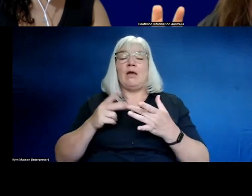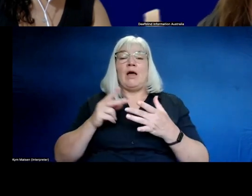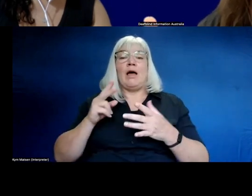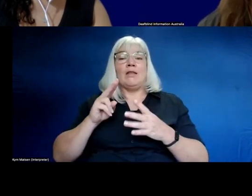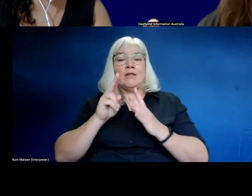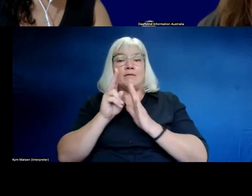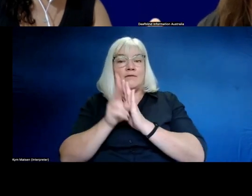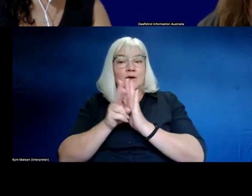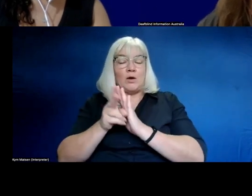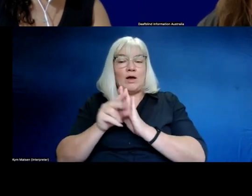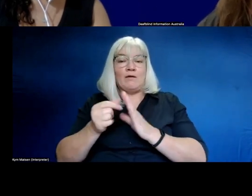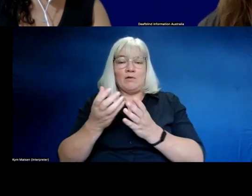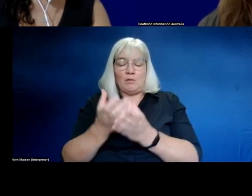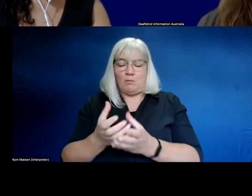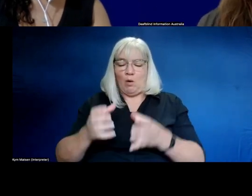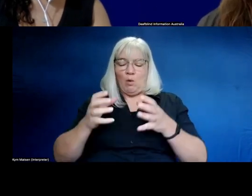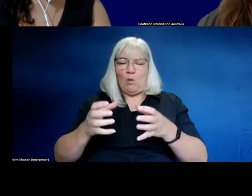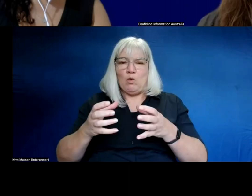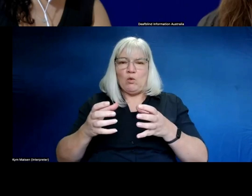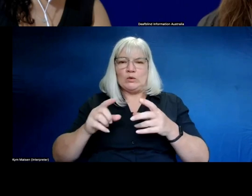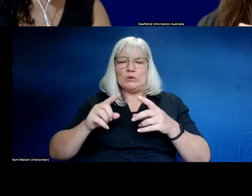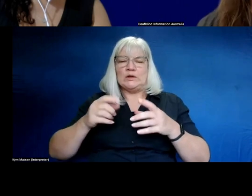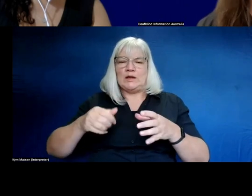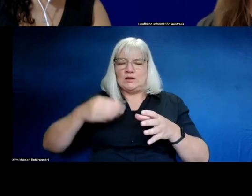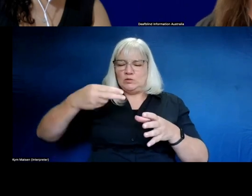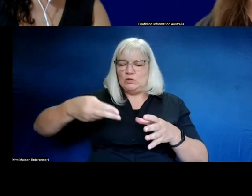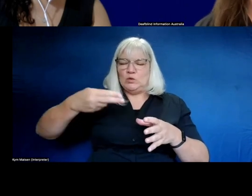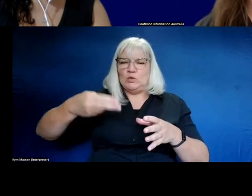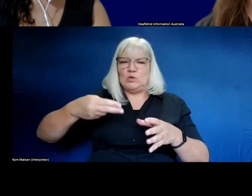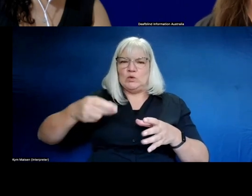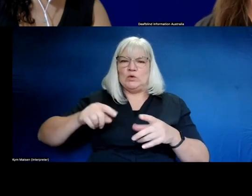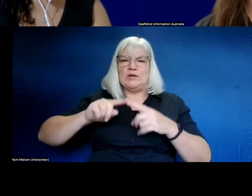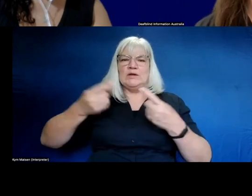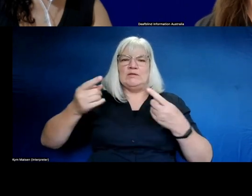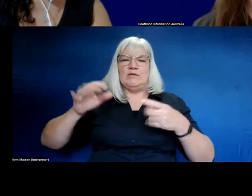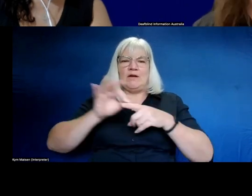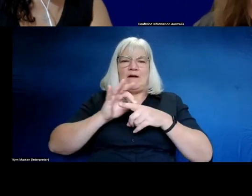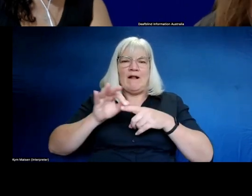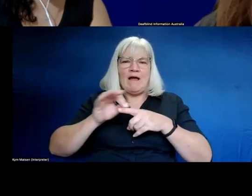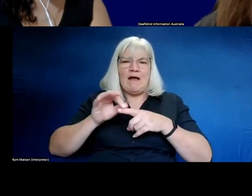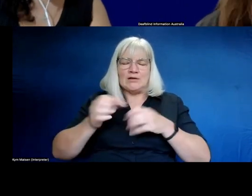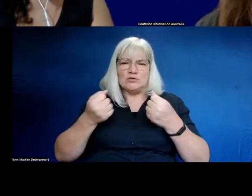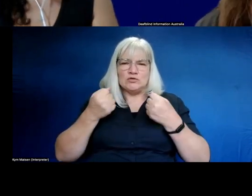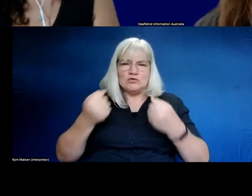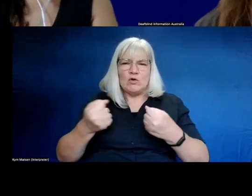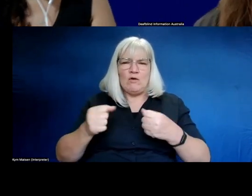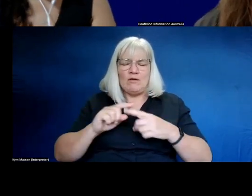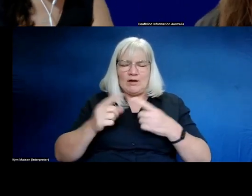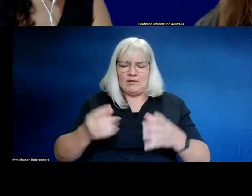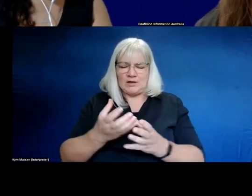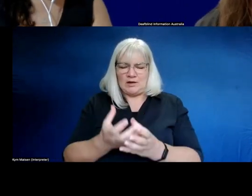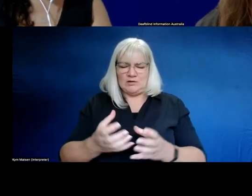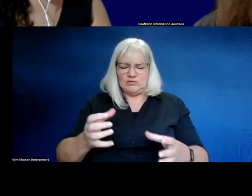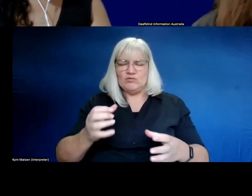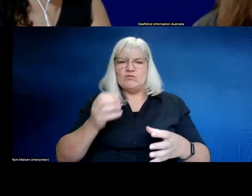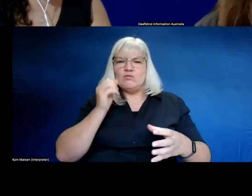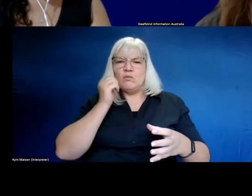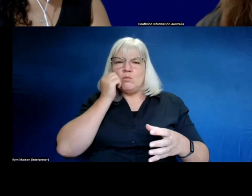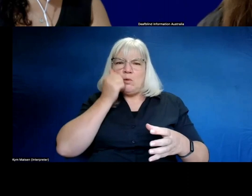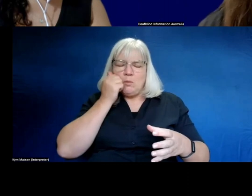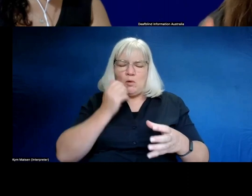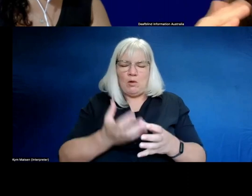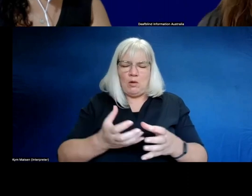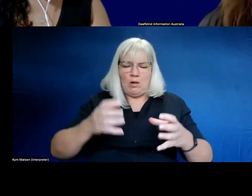there was this strong purple bowl with pale coloured food in it, and it sat on a yellow tabletop or a